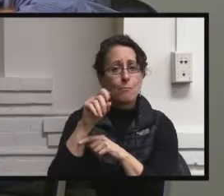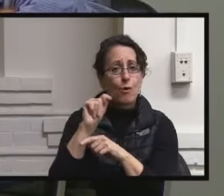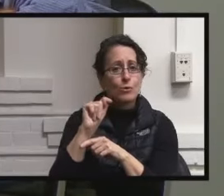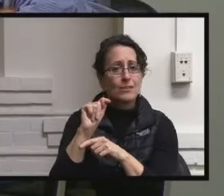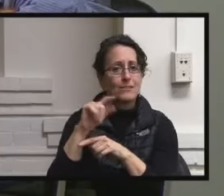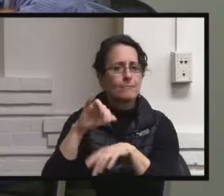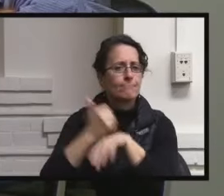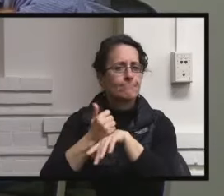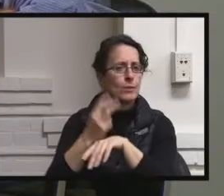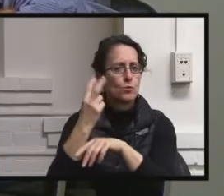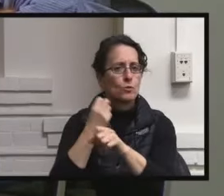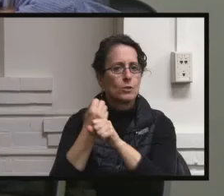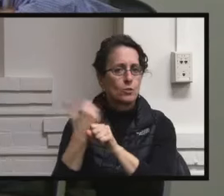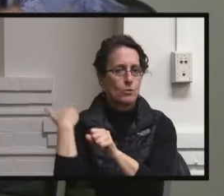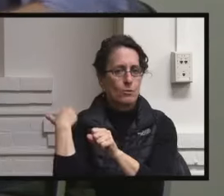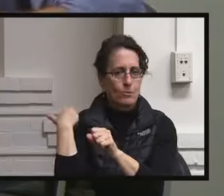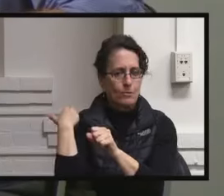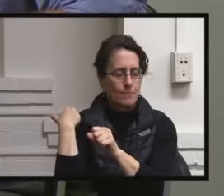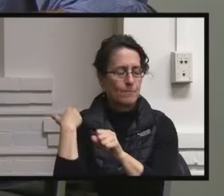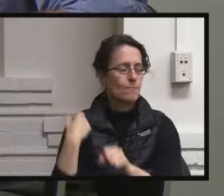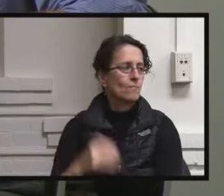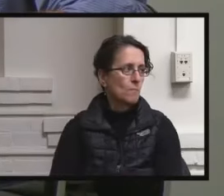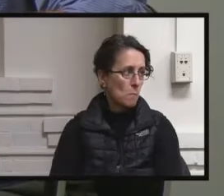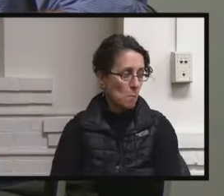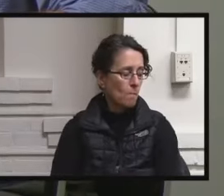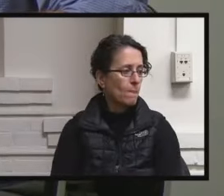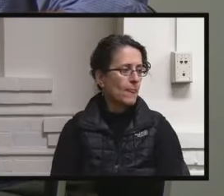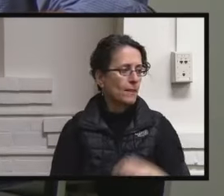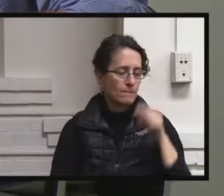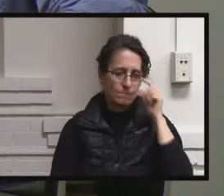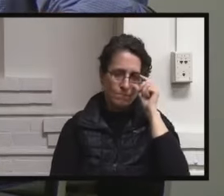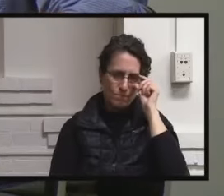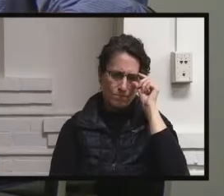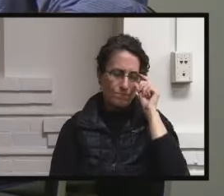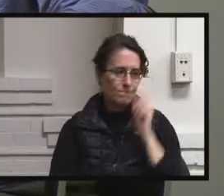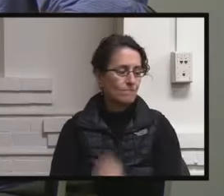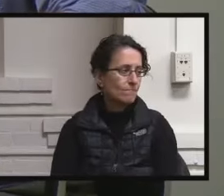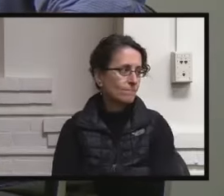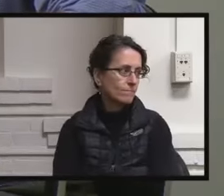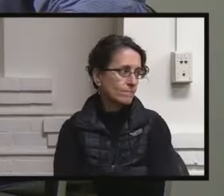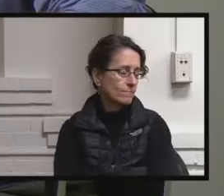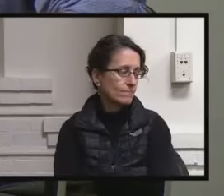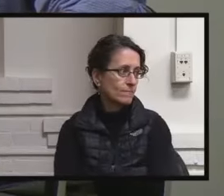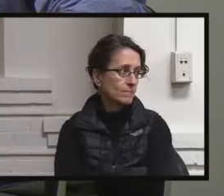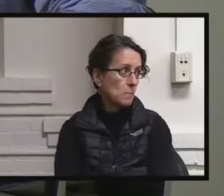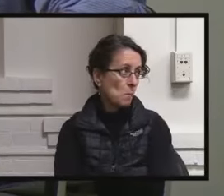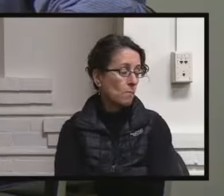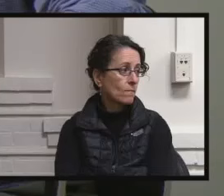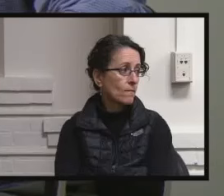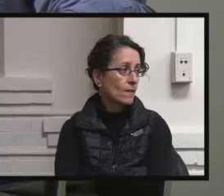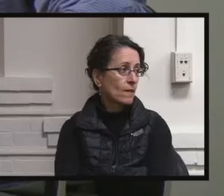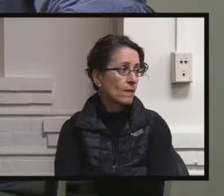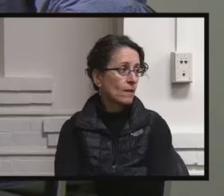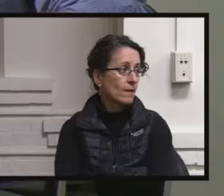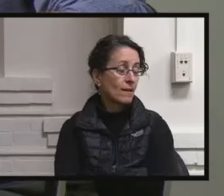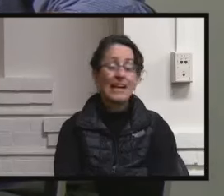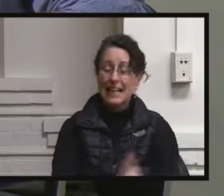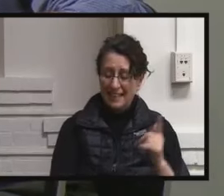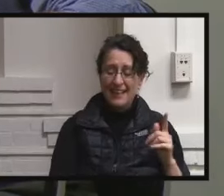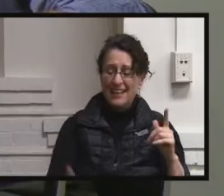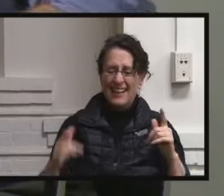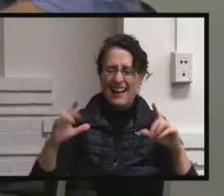you can see is a pie which is dominated by